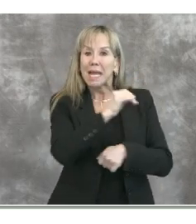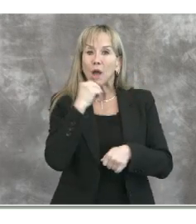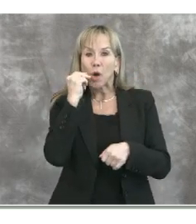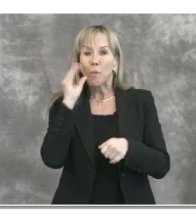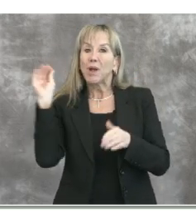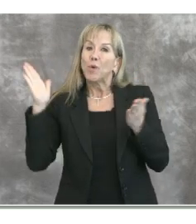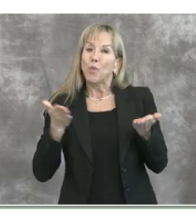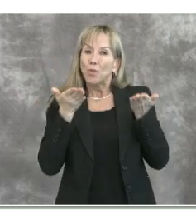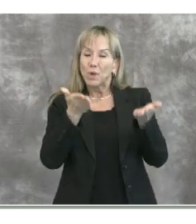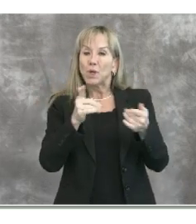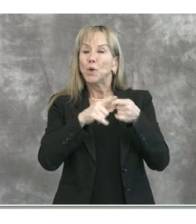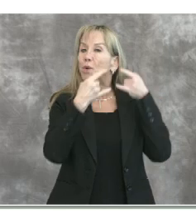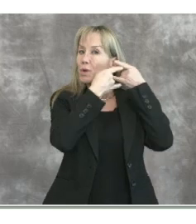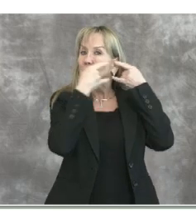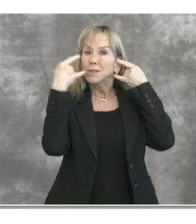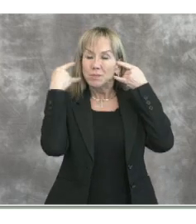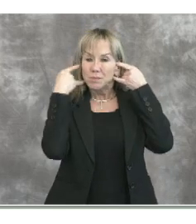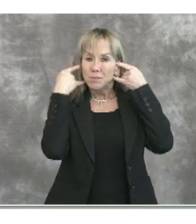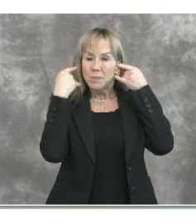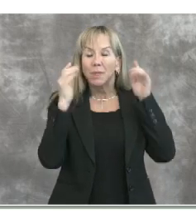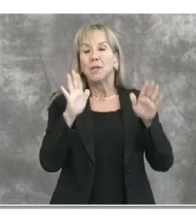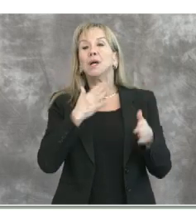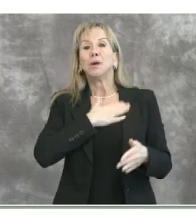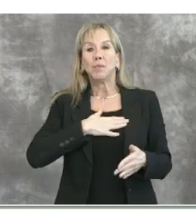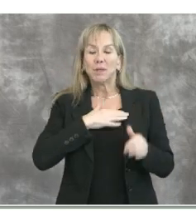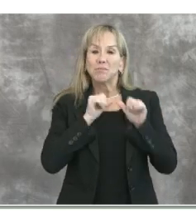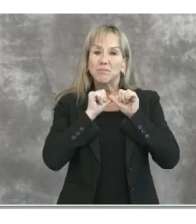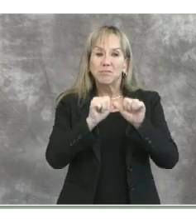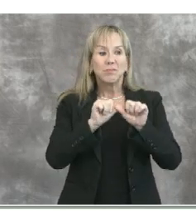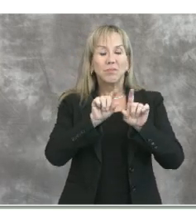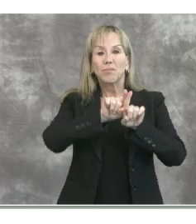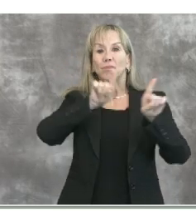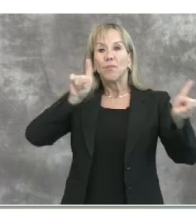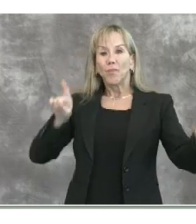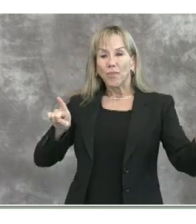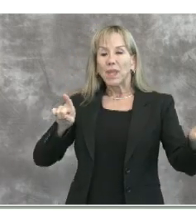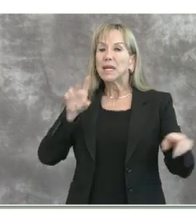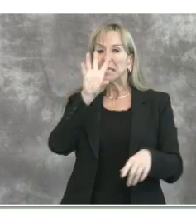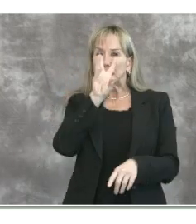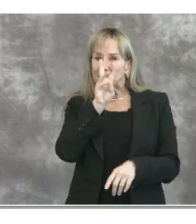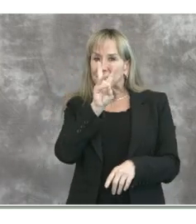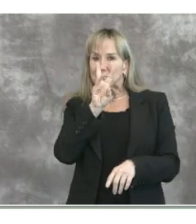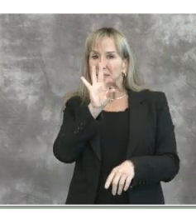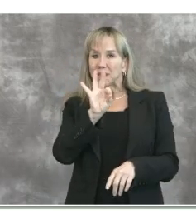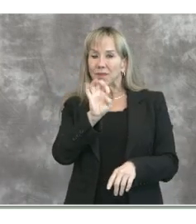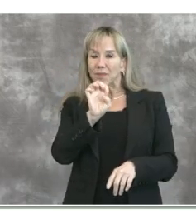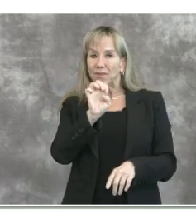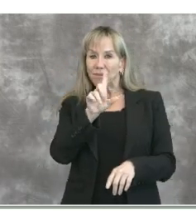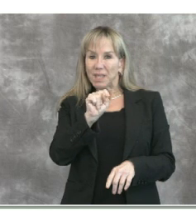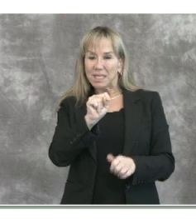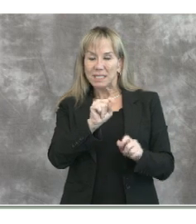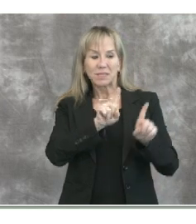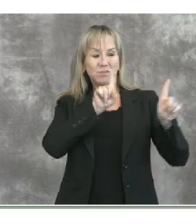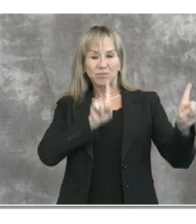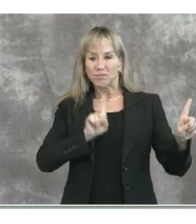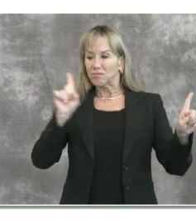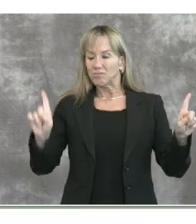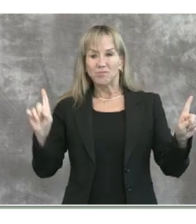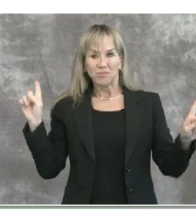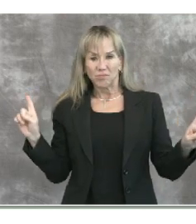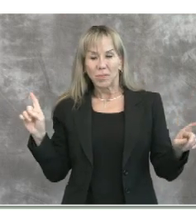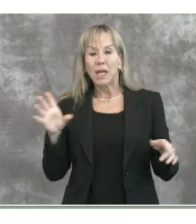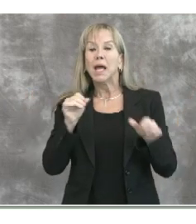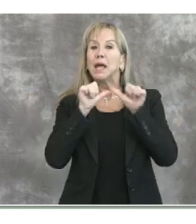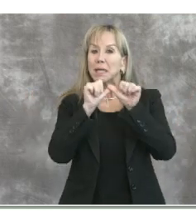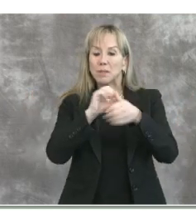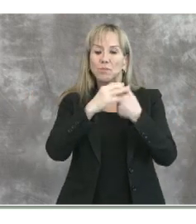face. Please practice social distancing, maintain 6 feet between persons, and continue